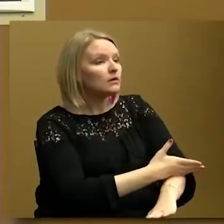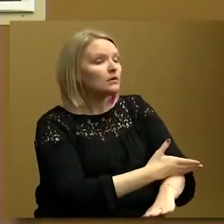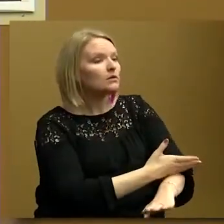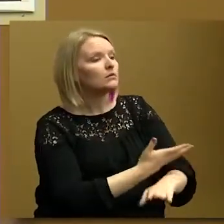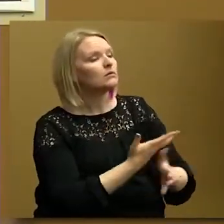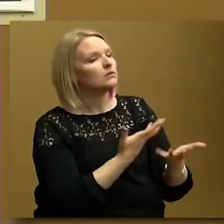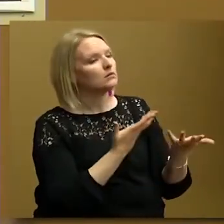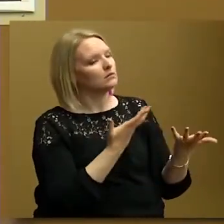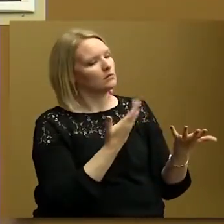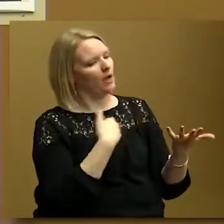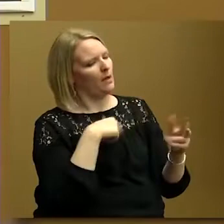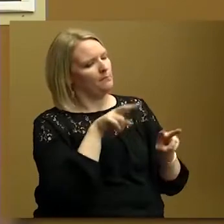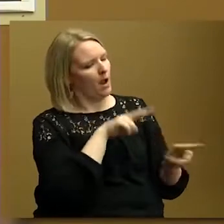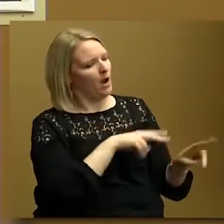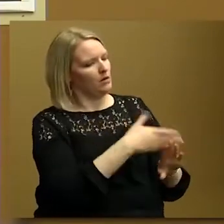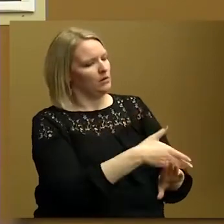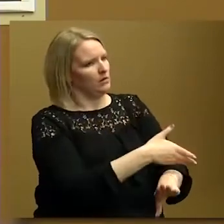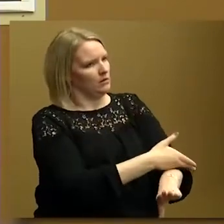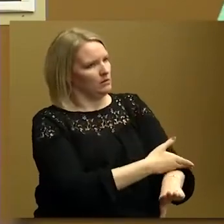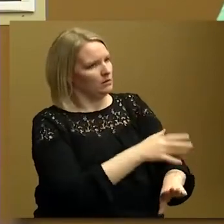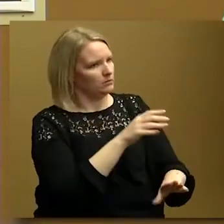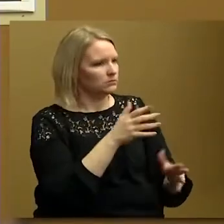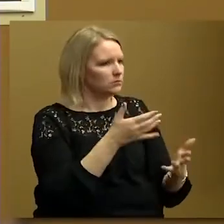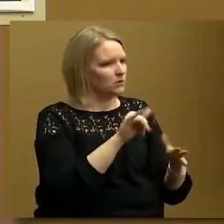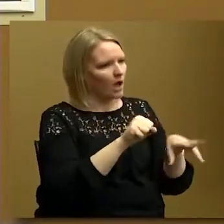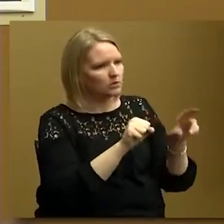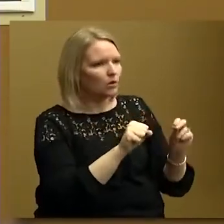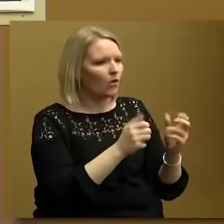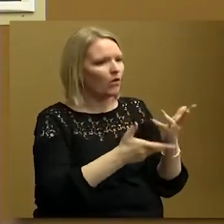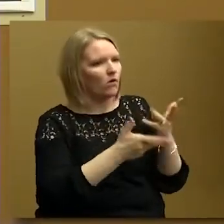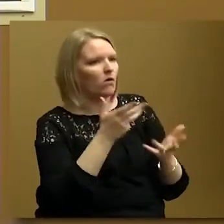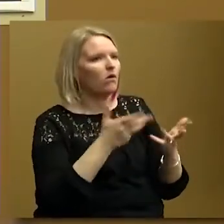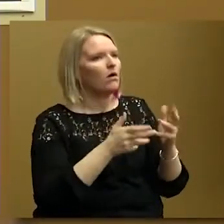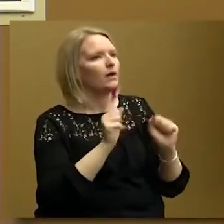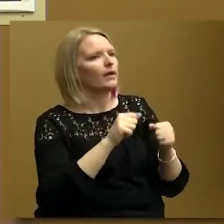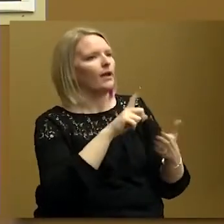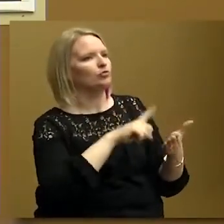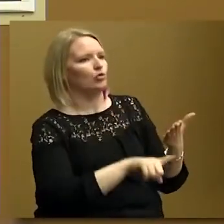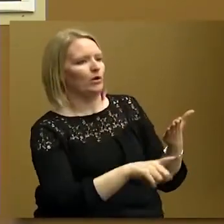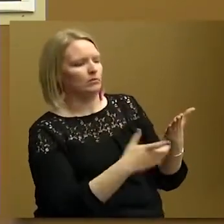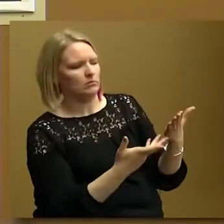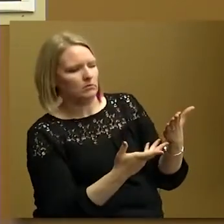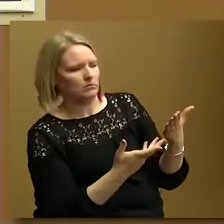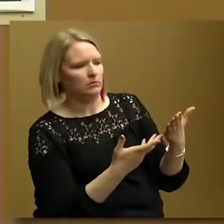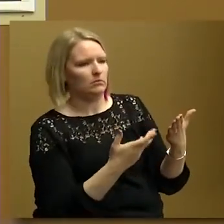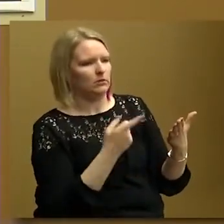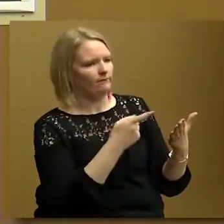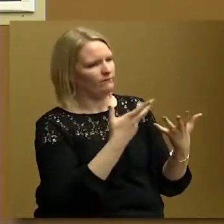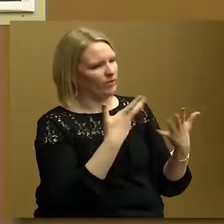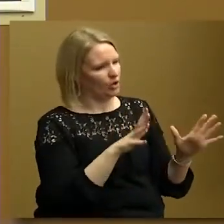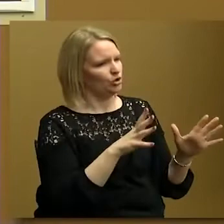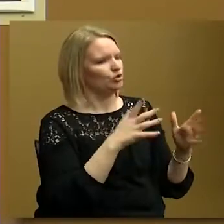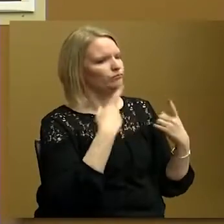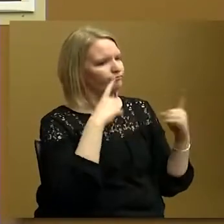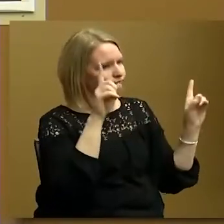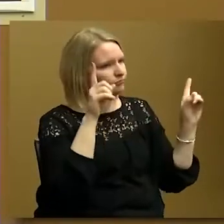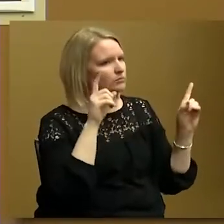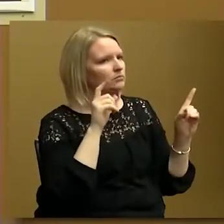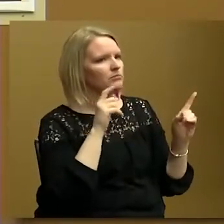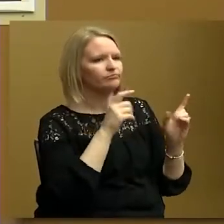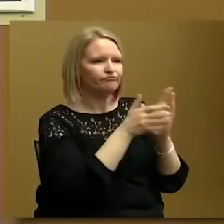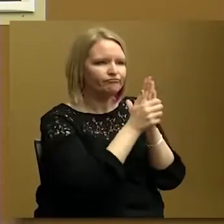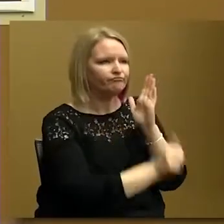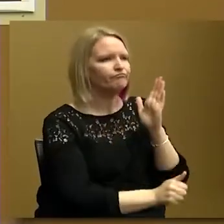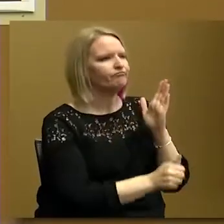progress monitoring tool too, in some ways, because you can check to see what have they done. Have they mastered